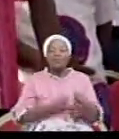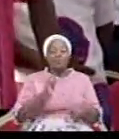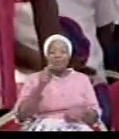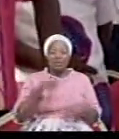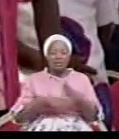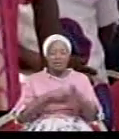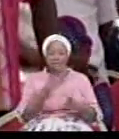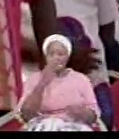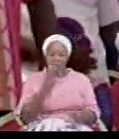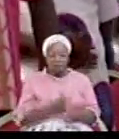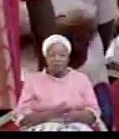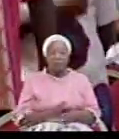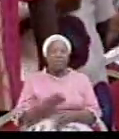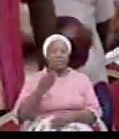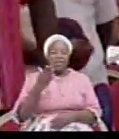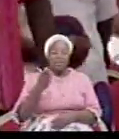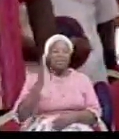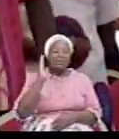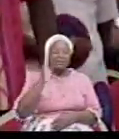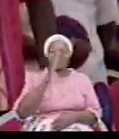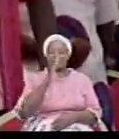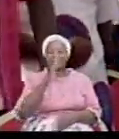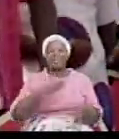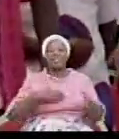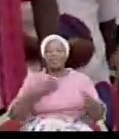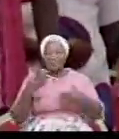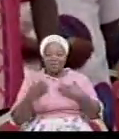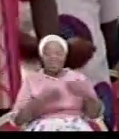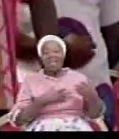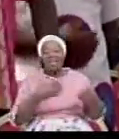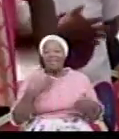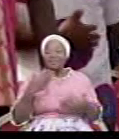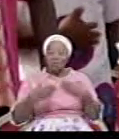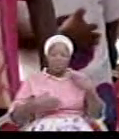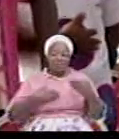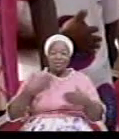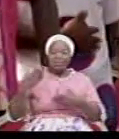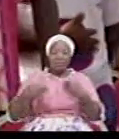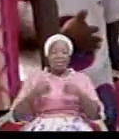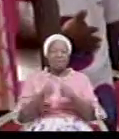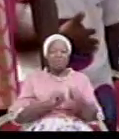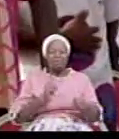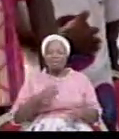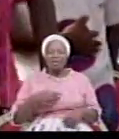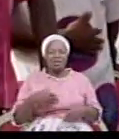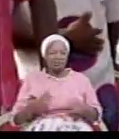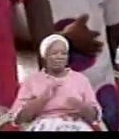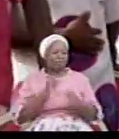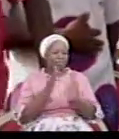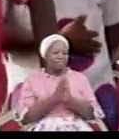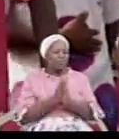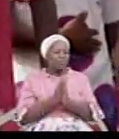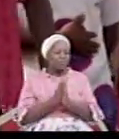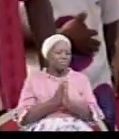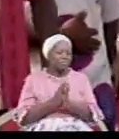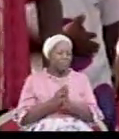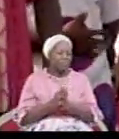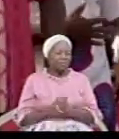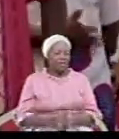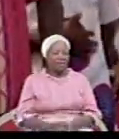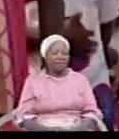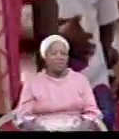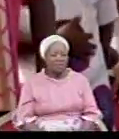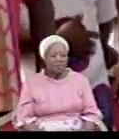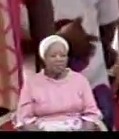A pandemonium of joy. A thunder of joy. In the name of Jesus. In